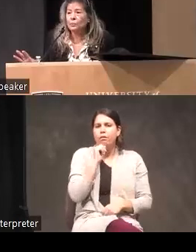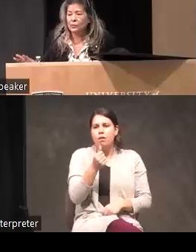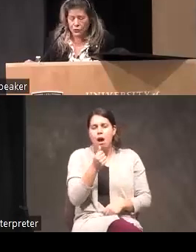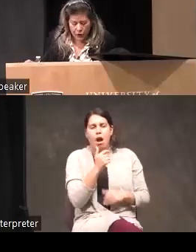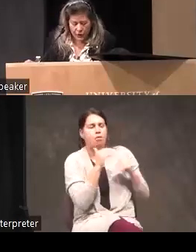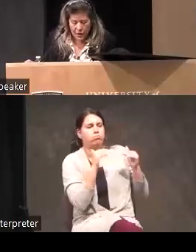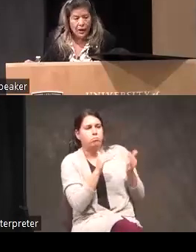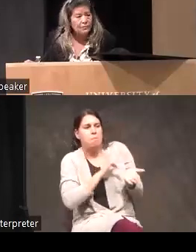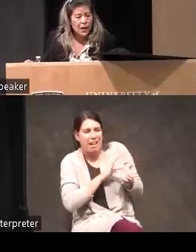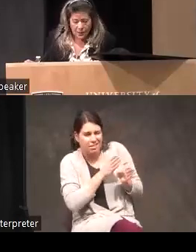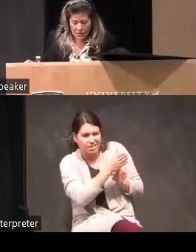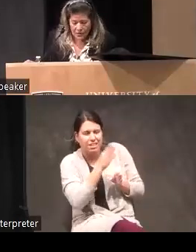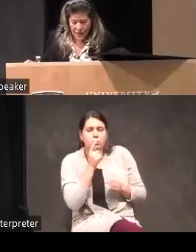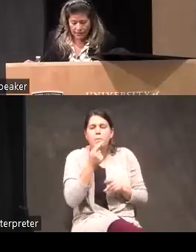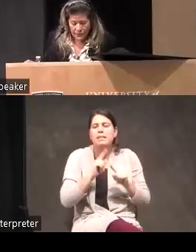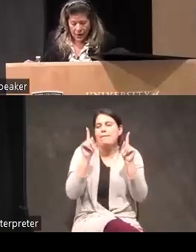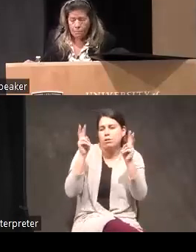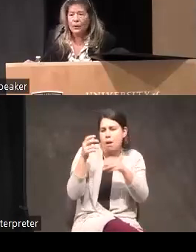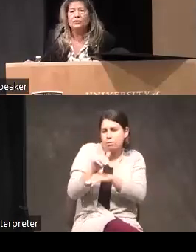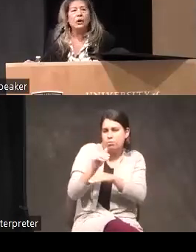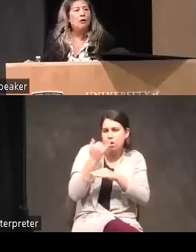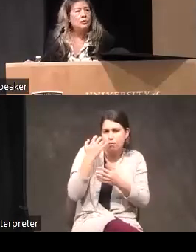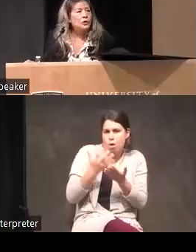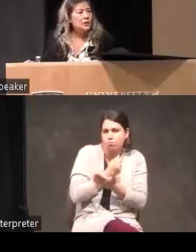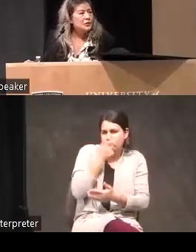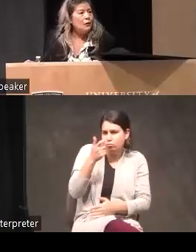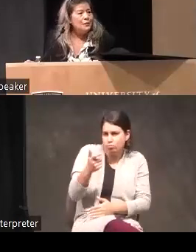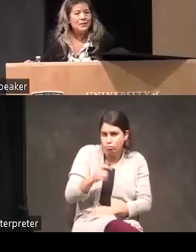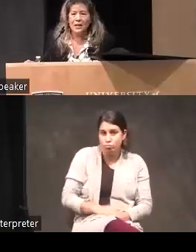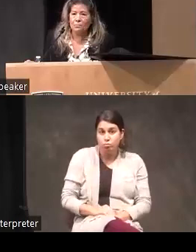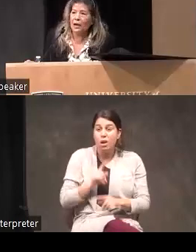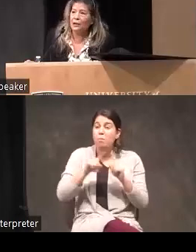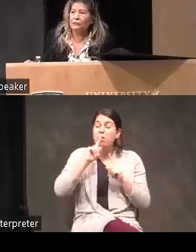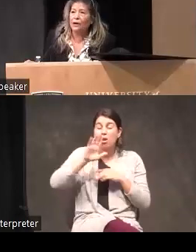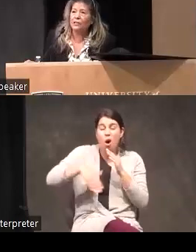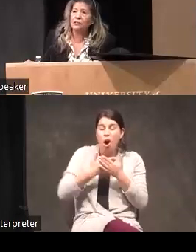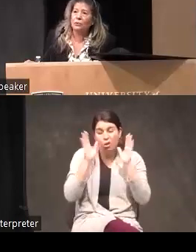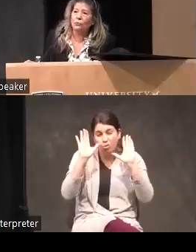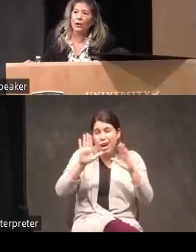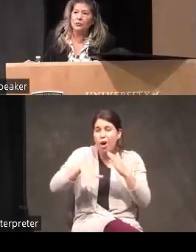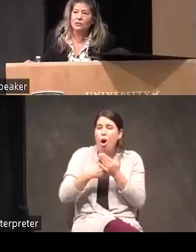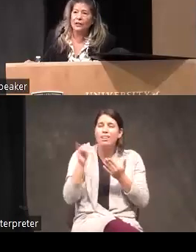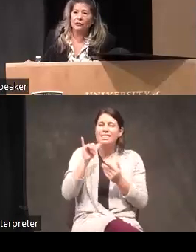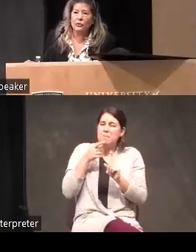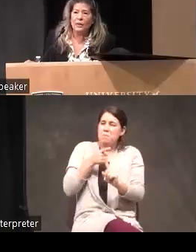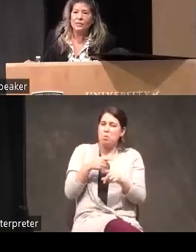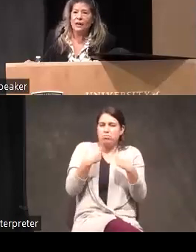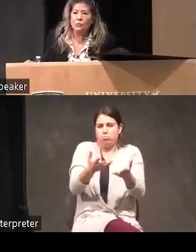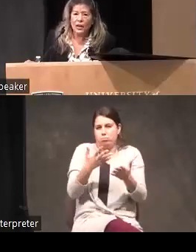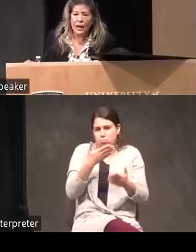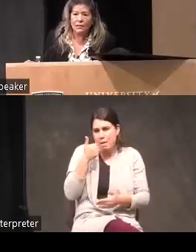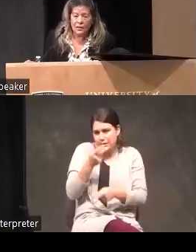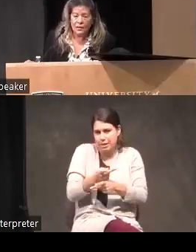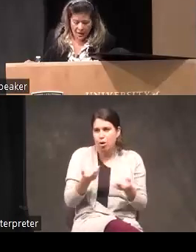will be a different topic tonight, but it's all good. It's all in the same light of us wanting to deliver the best care